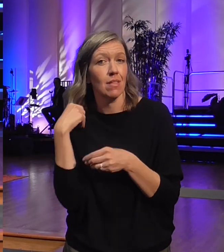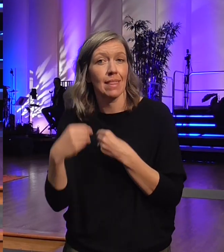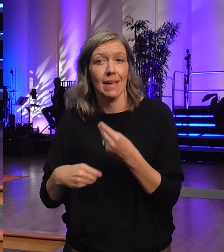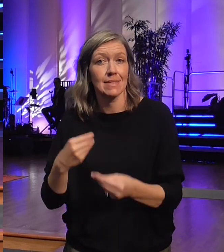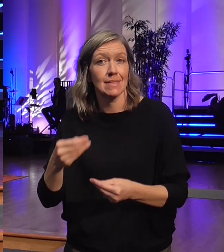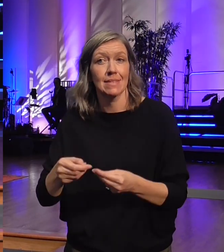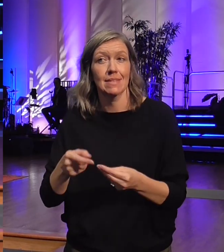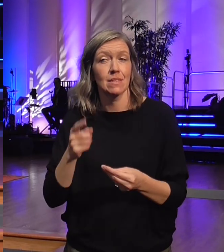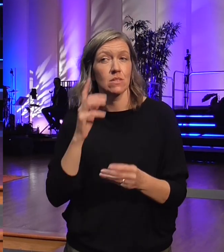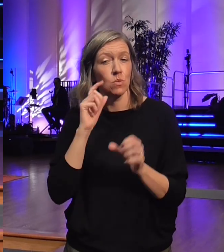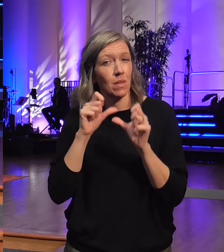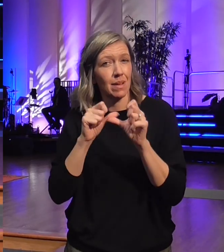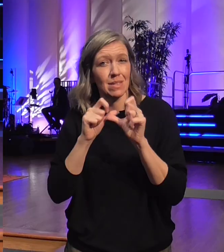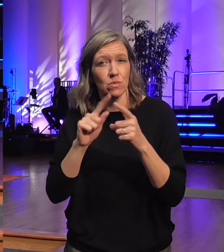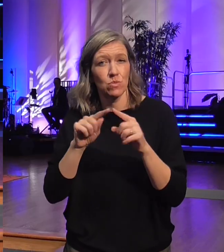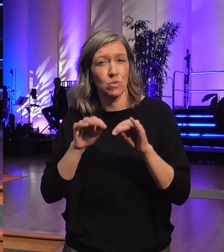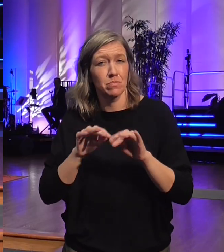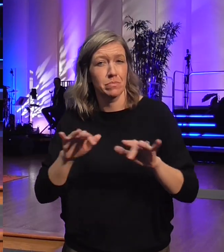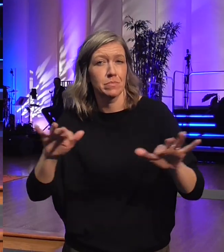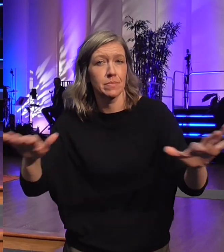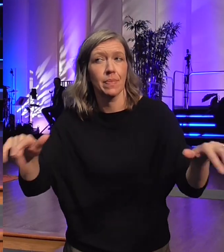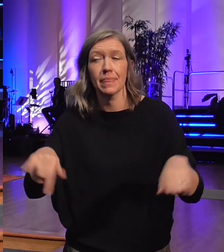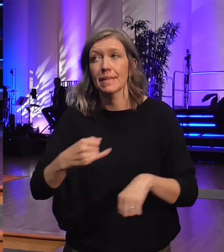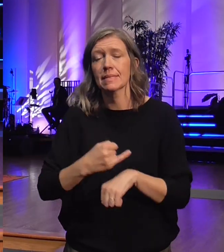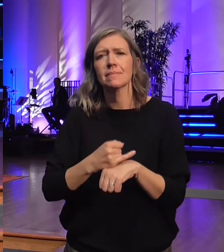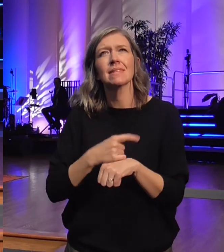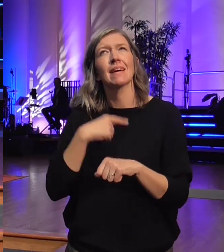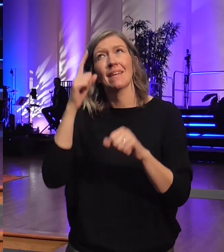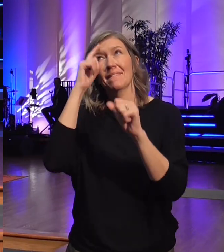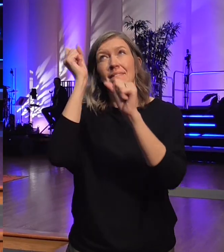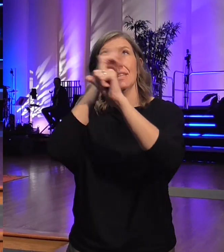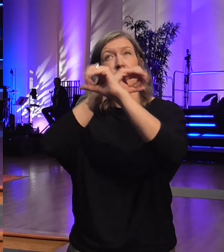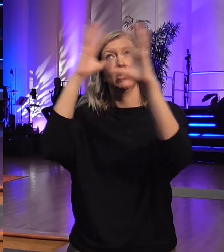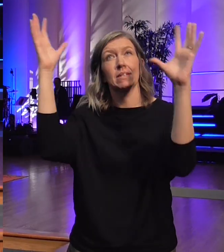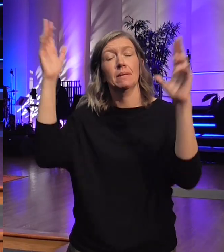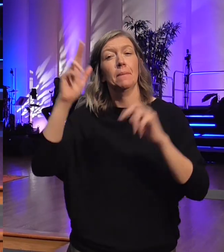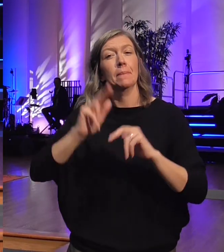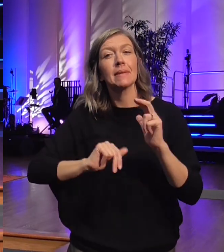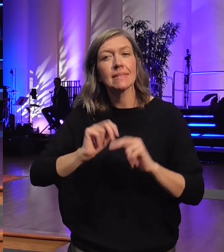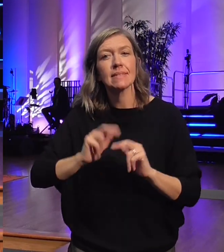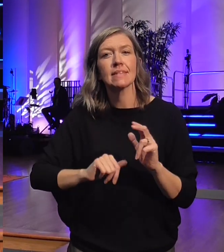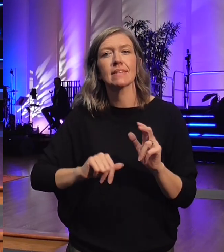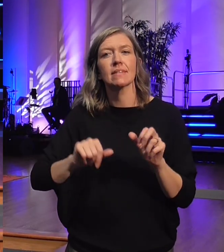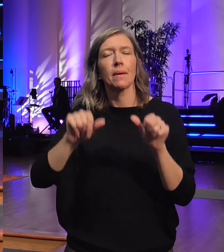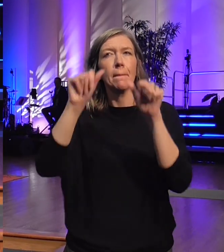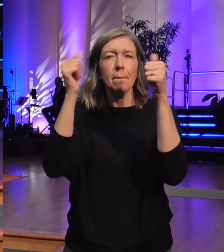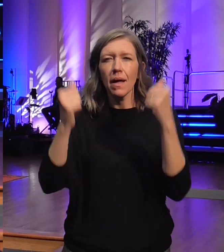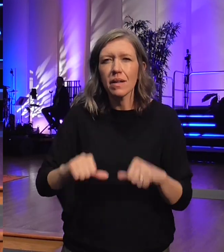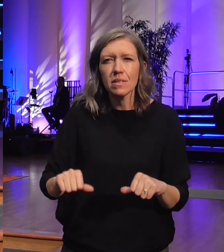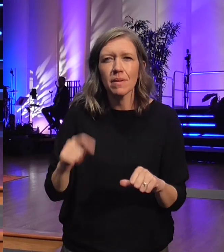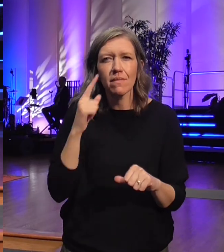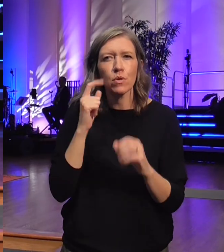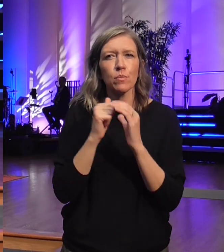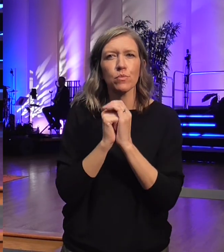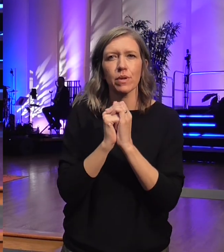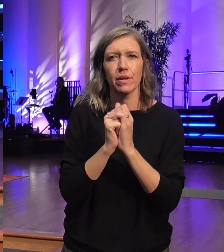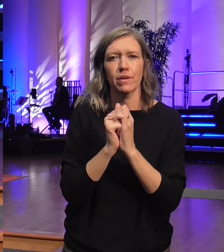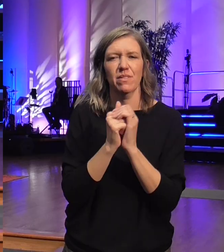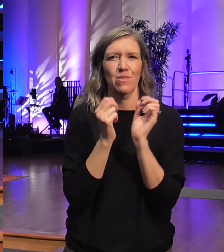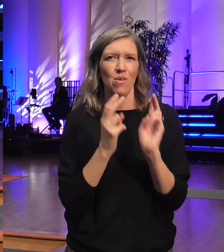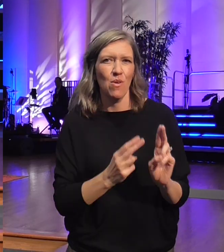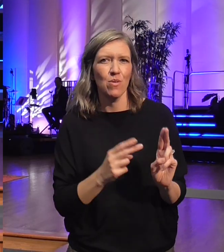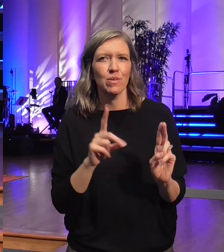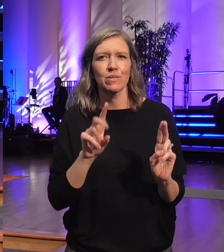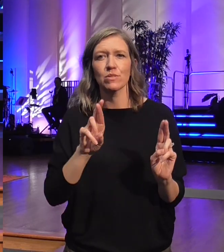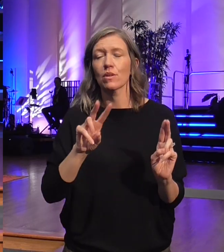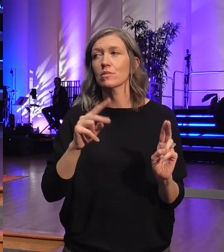and continues to cultivate on this campus. I envision us building a monument to prayer in honor of Dr. Peggy and Dr.